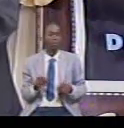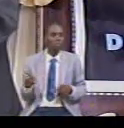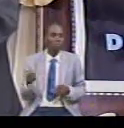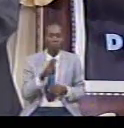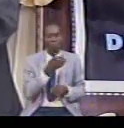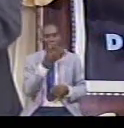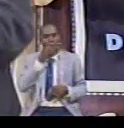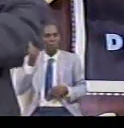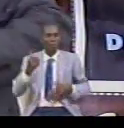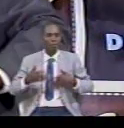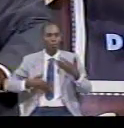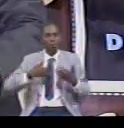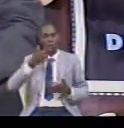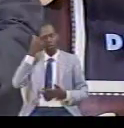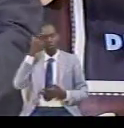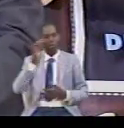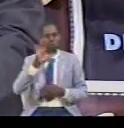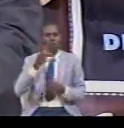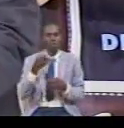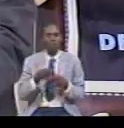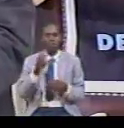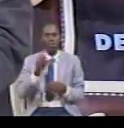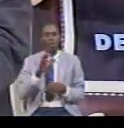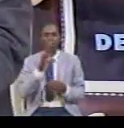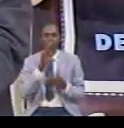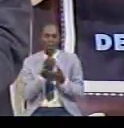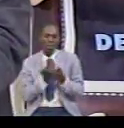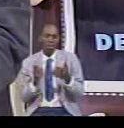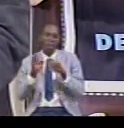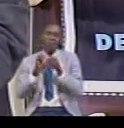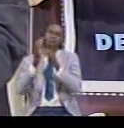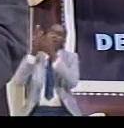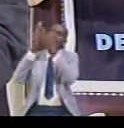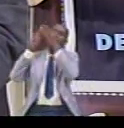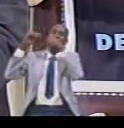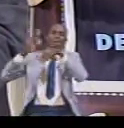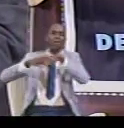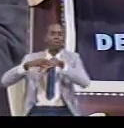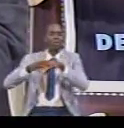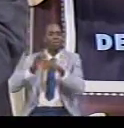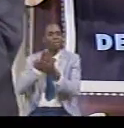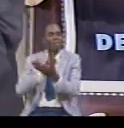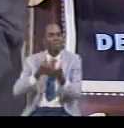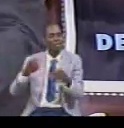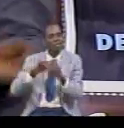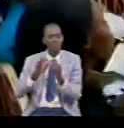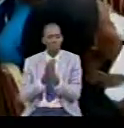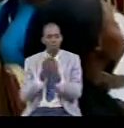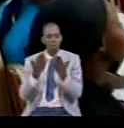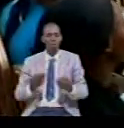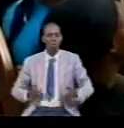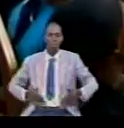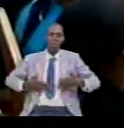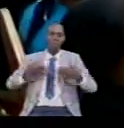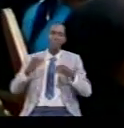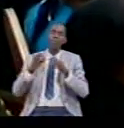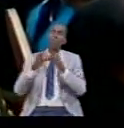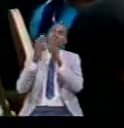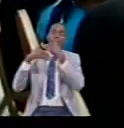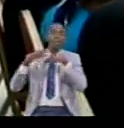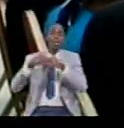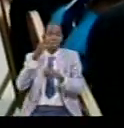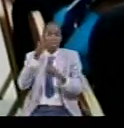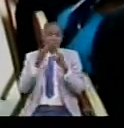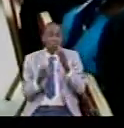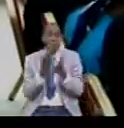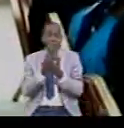rejoice, because your names are written in heaven. Written in the book of life in heaven. If somebody is not saved, can